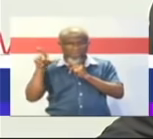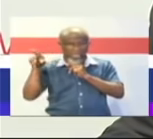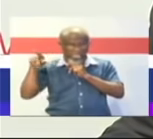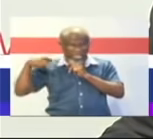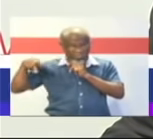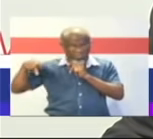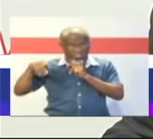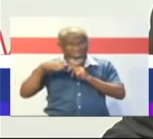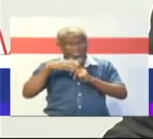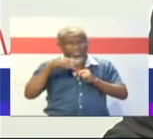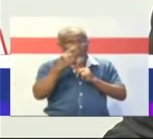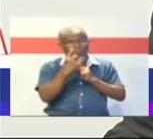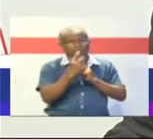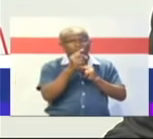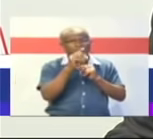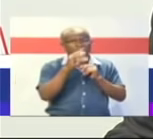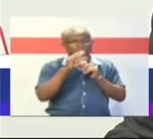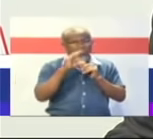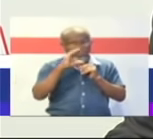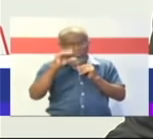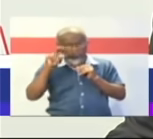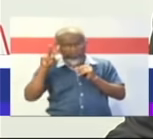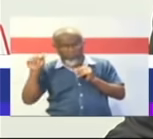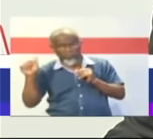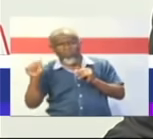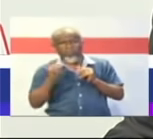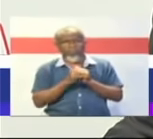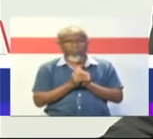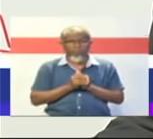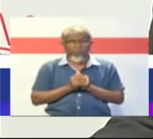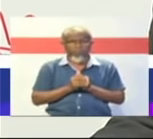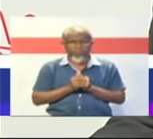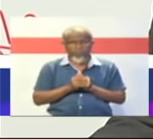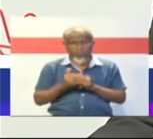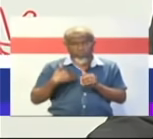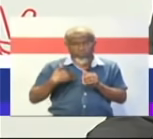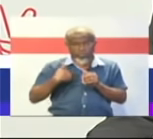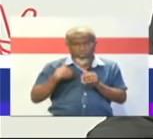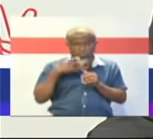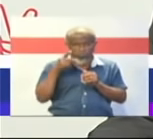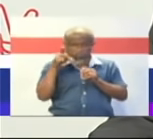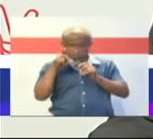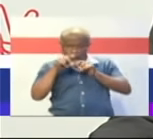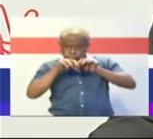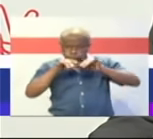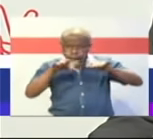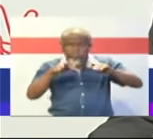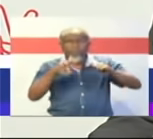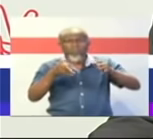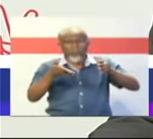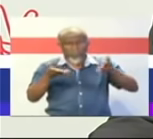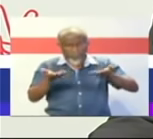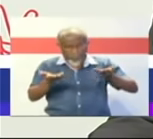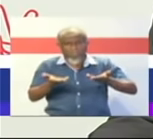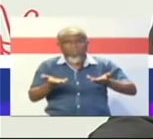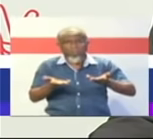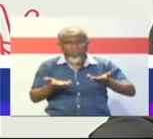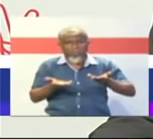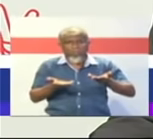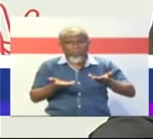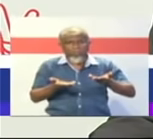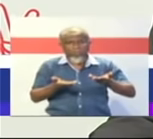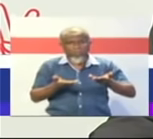facility. Just to add to what Dr. Hines and make it a little simpler, we have Delta variant cases, variants of concern